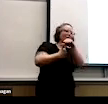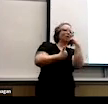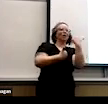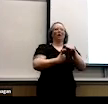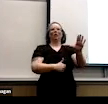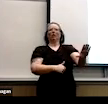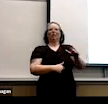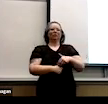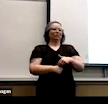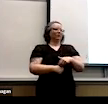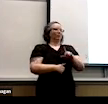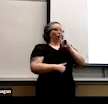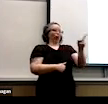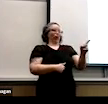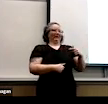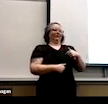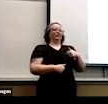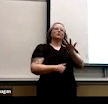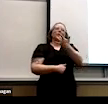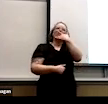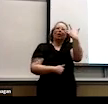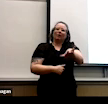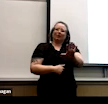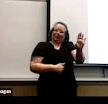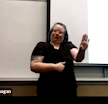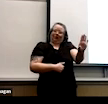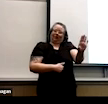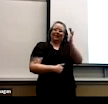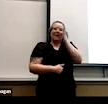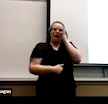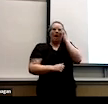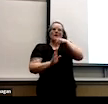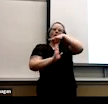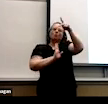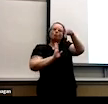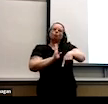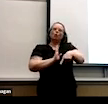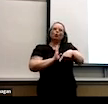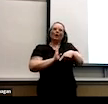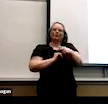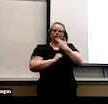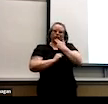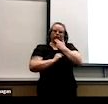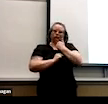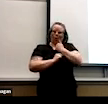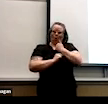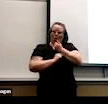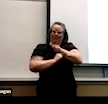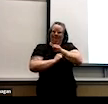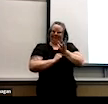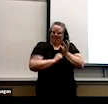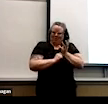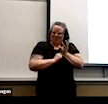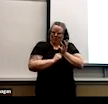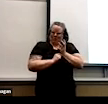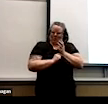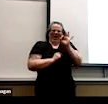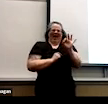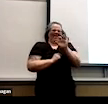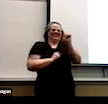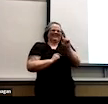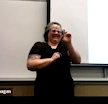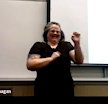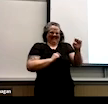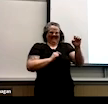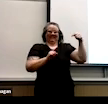So we have such small, our firm is small but mighty. We have very small FTEs of therapists who are